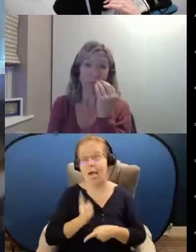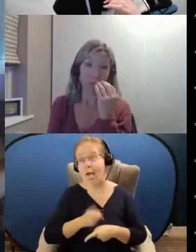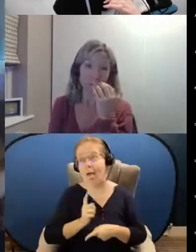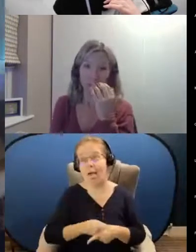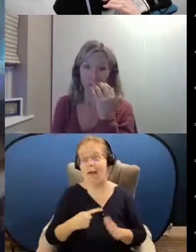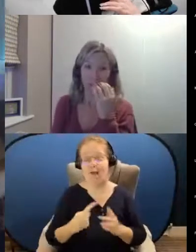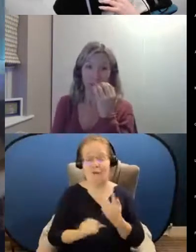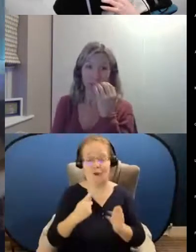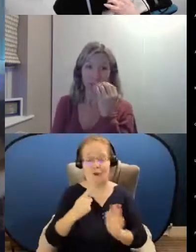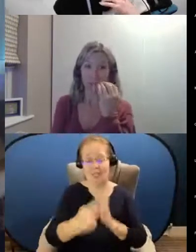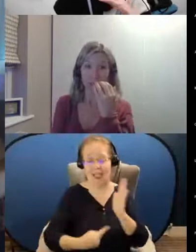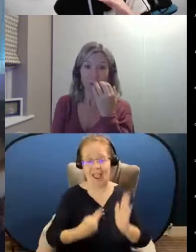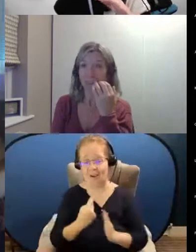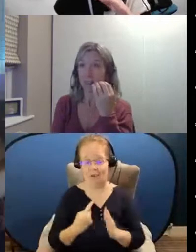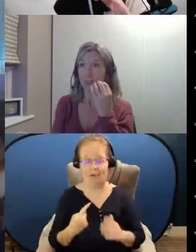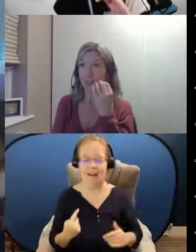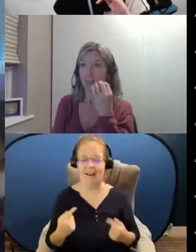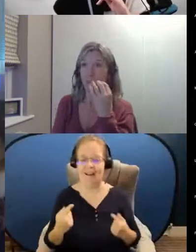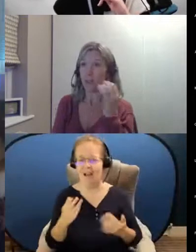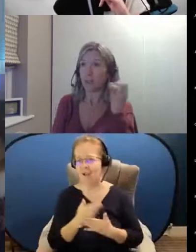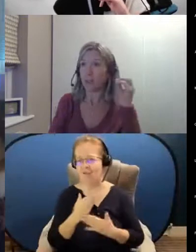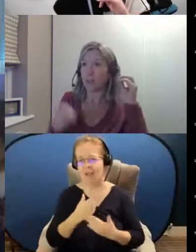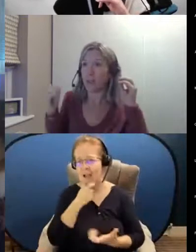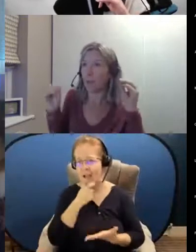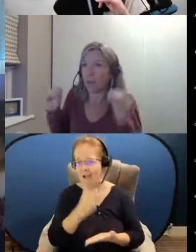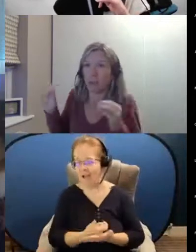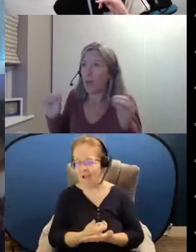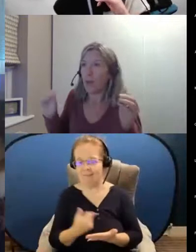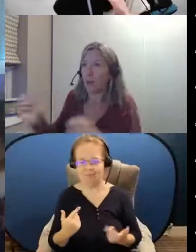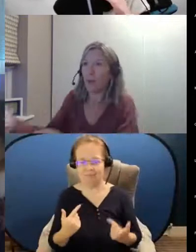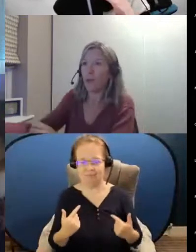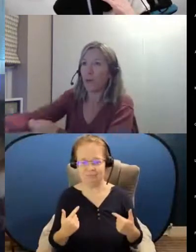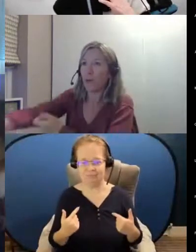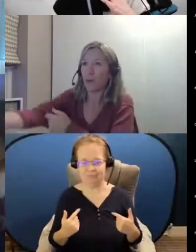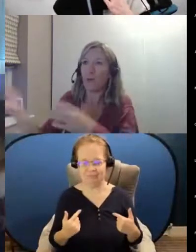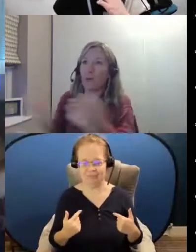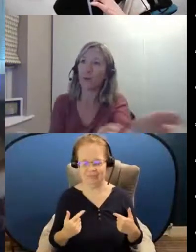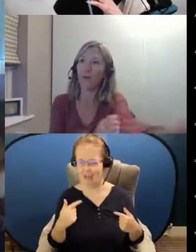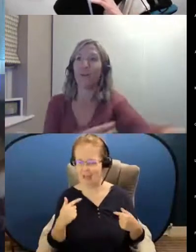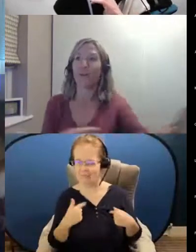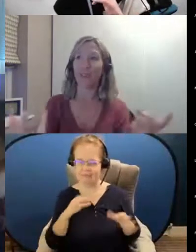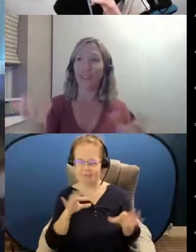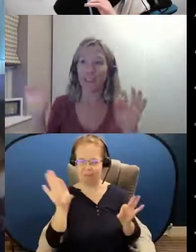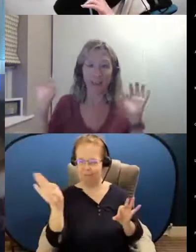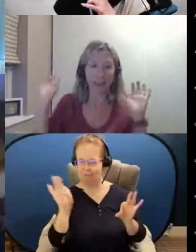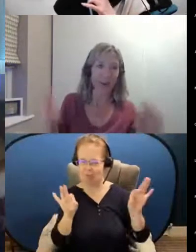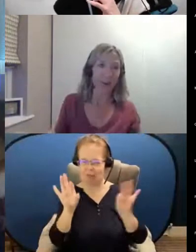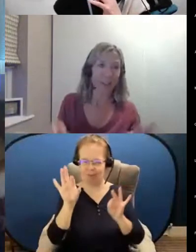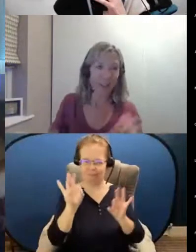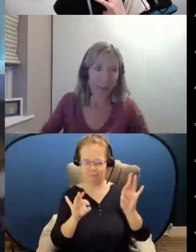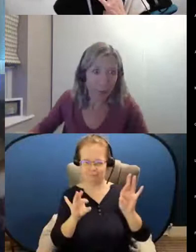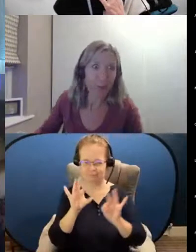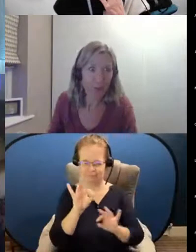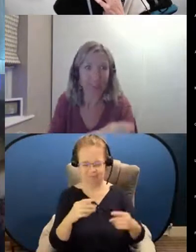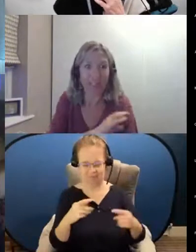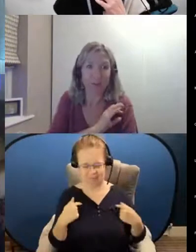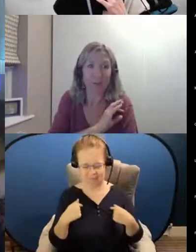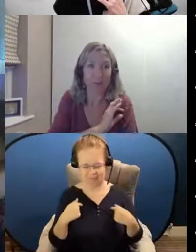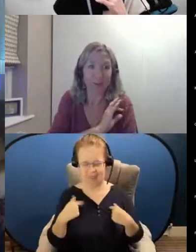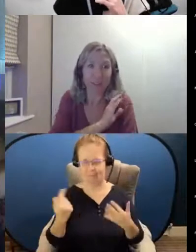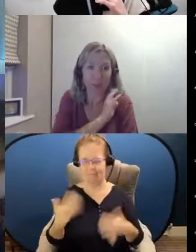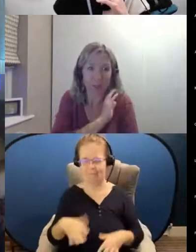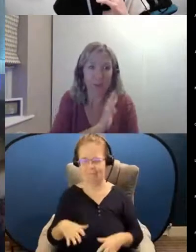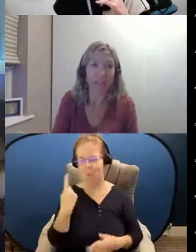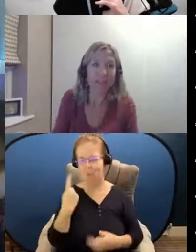been absolutely fascinating. I'm just going to sort of pull a few. One of the things I scribbled